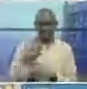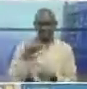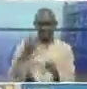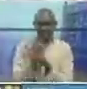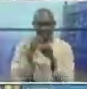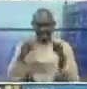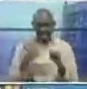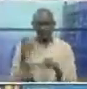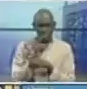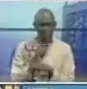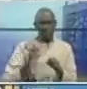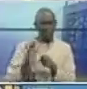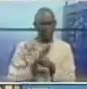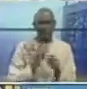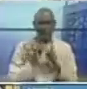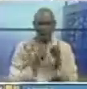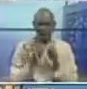most of it.